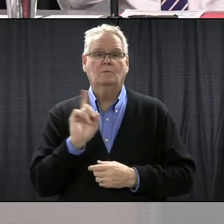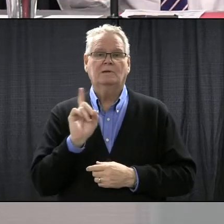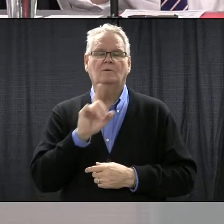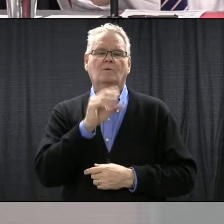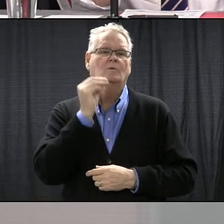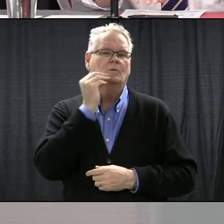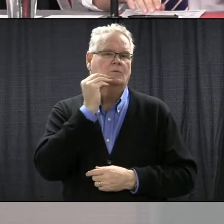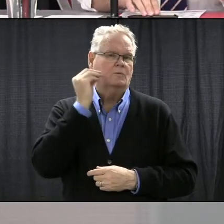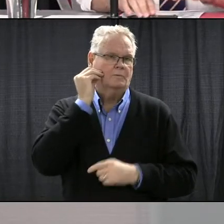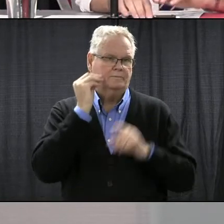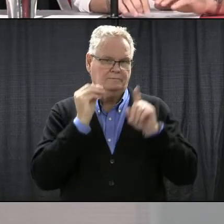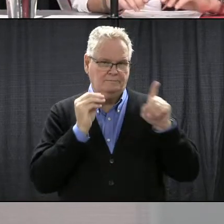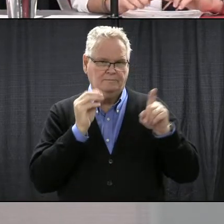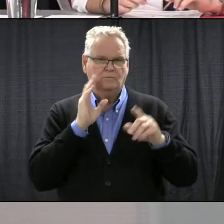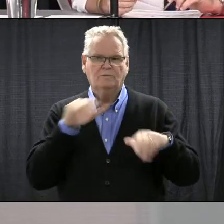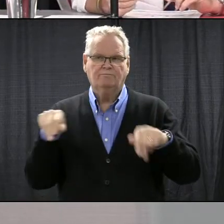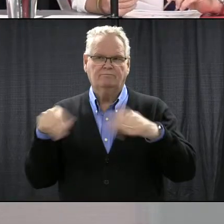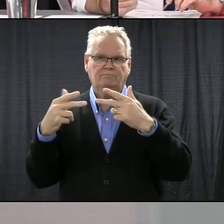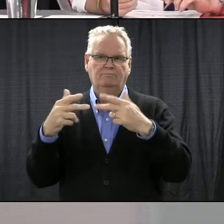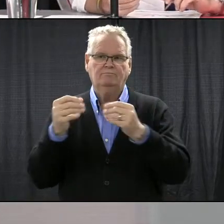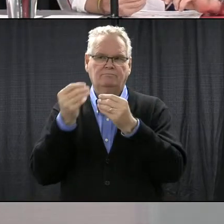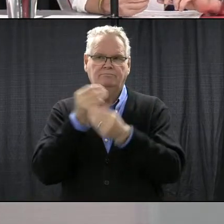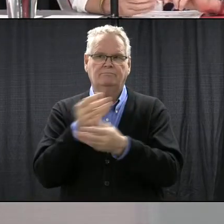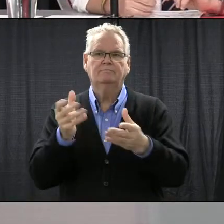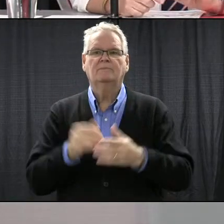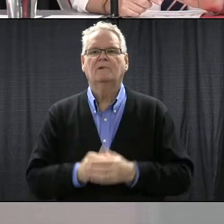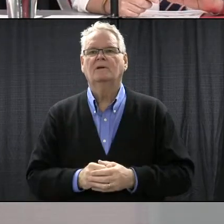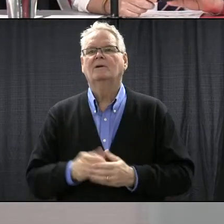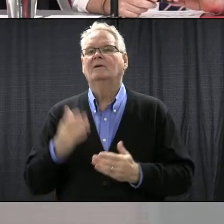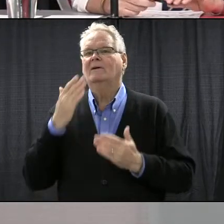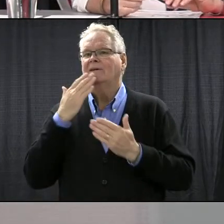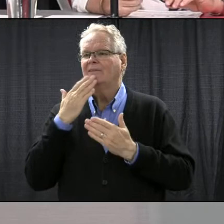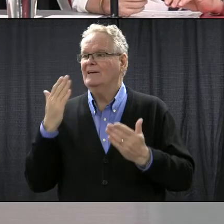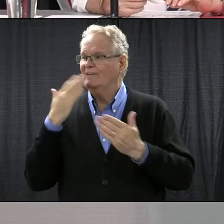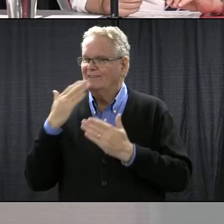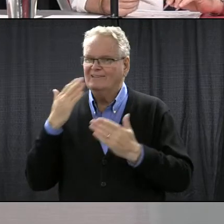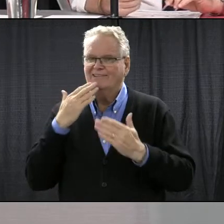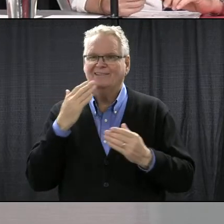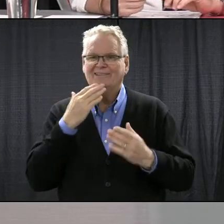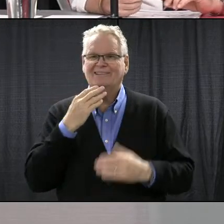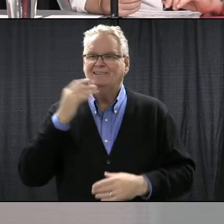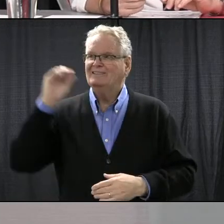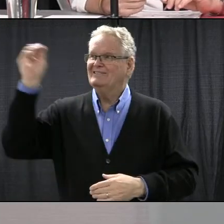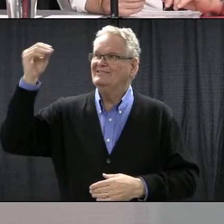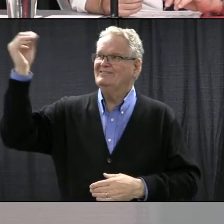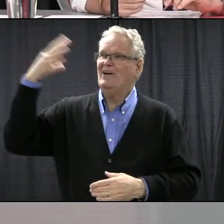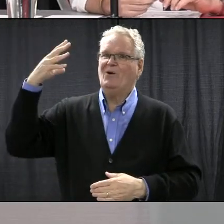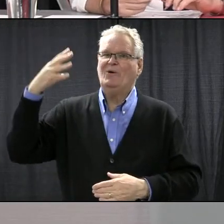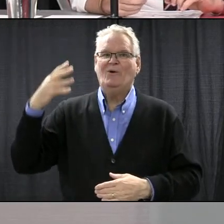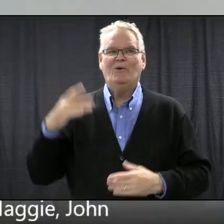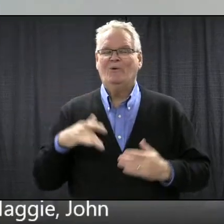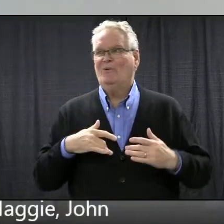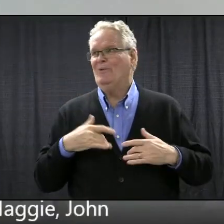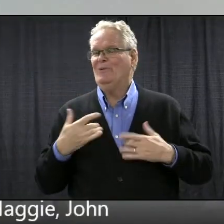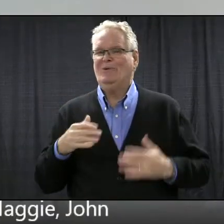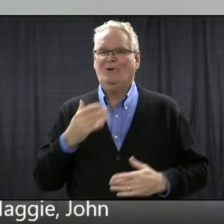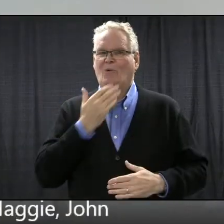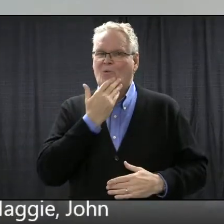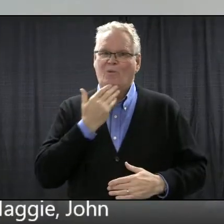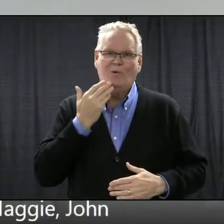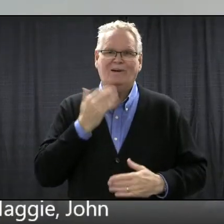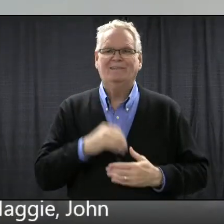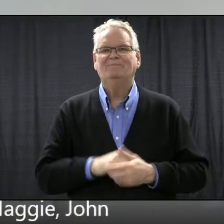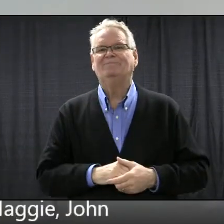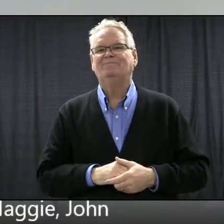Thank you very much. Speaking to you from sunny Gander. Before I start, Premier, I'd just like to point out that today